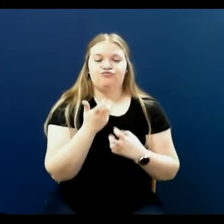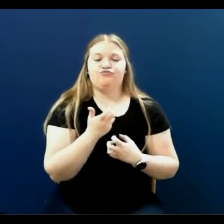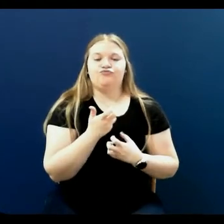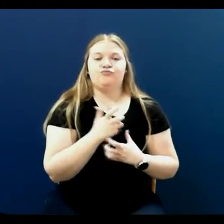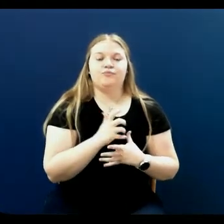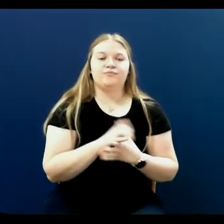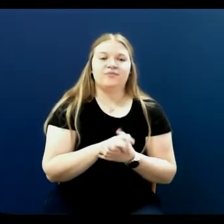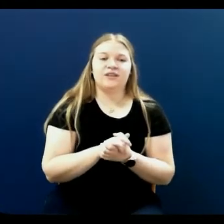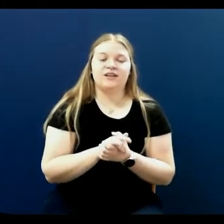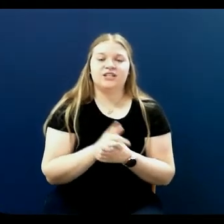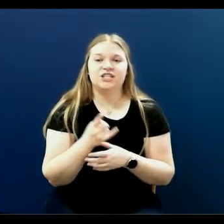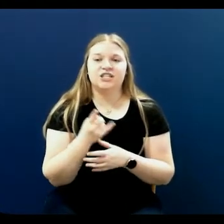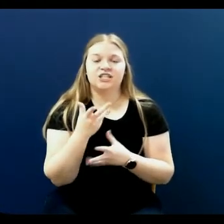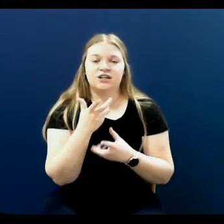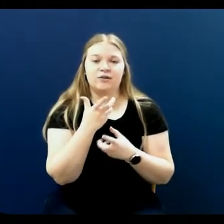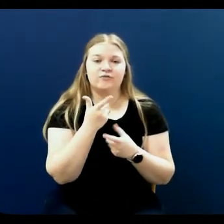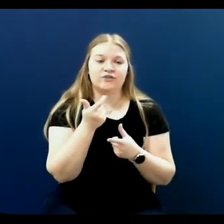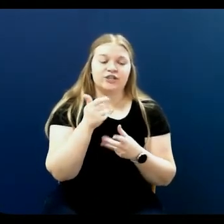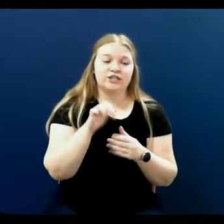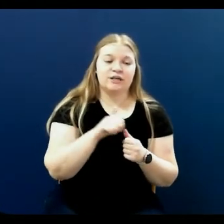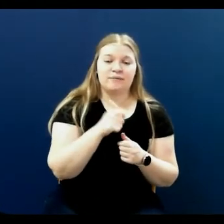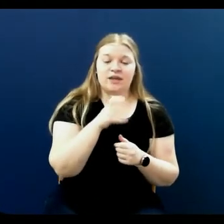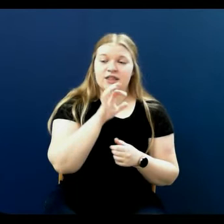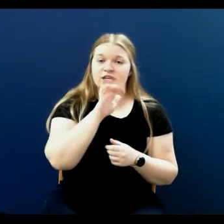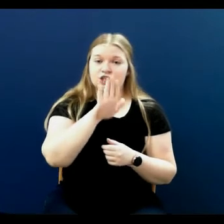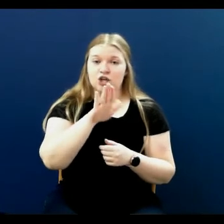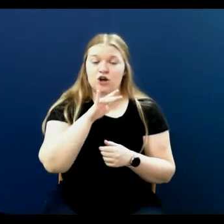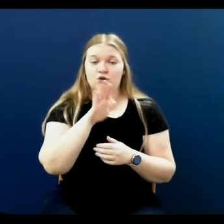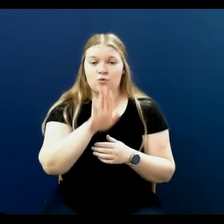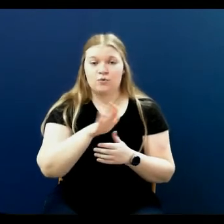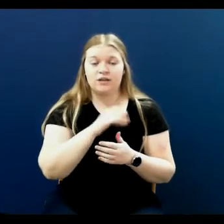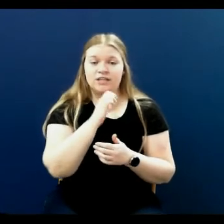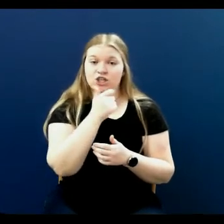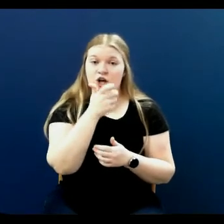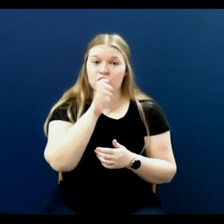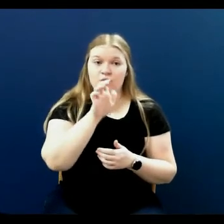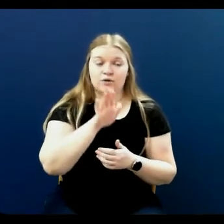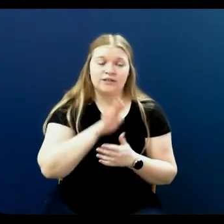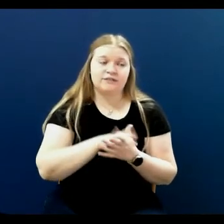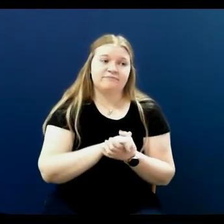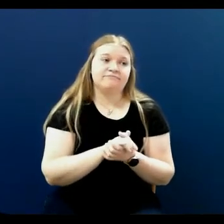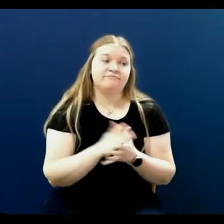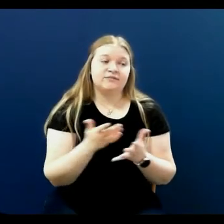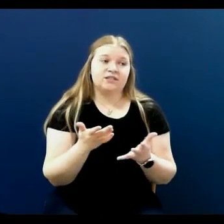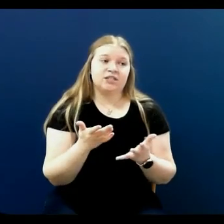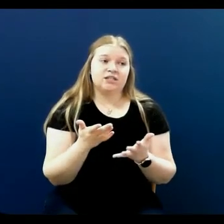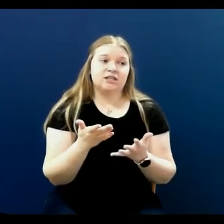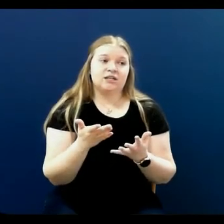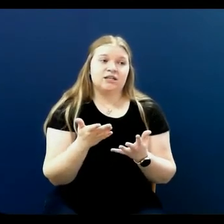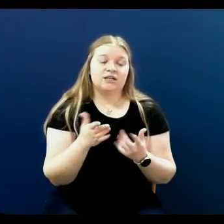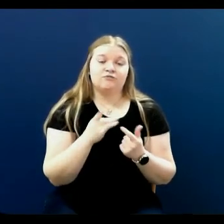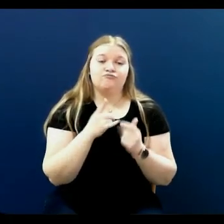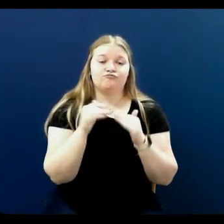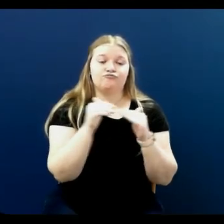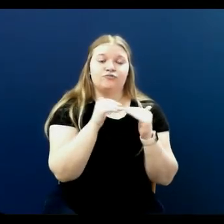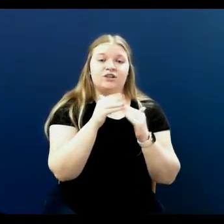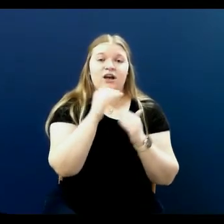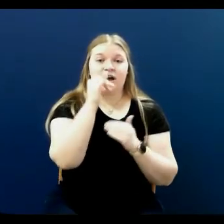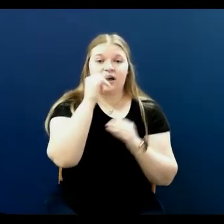unsensational desire for something that's not yours. It's nothing less than idolatry.